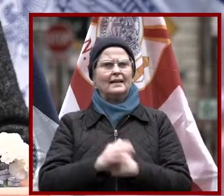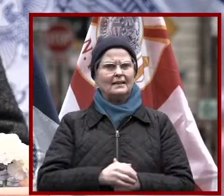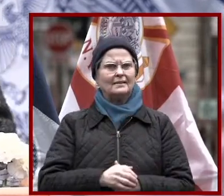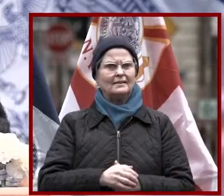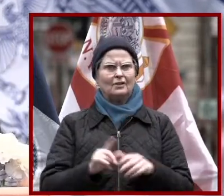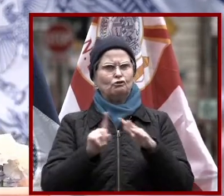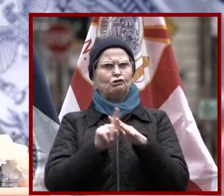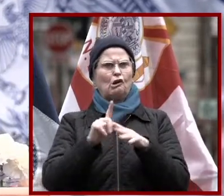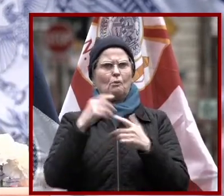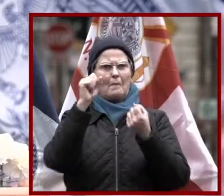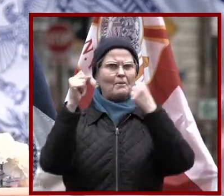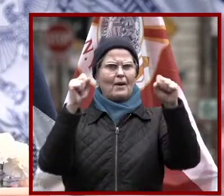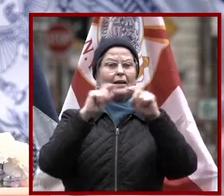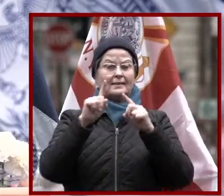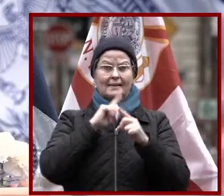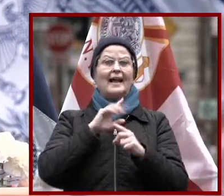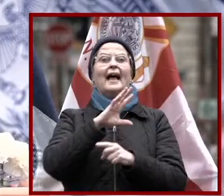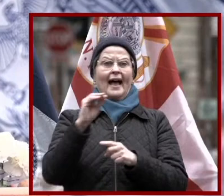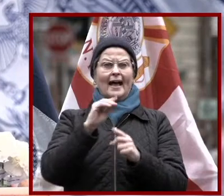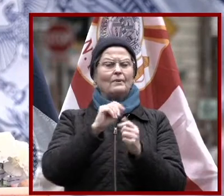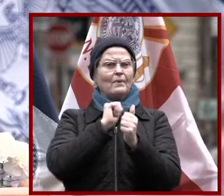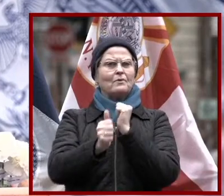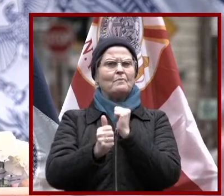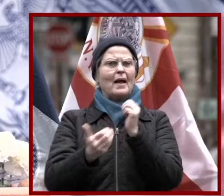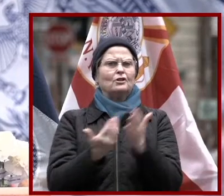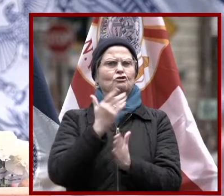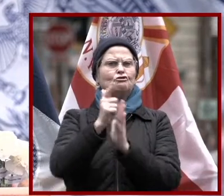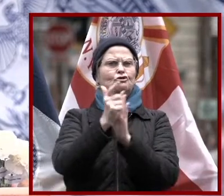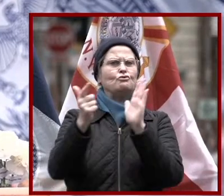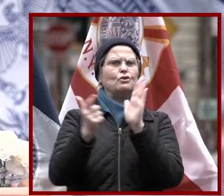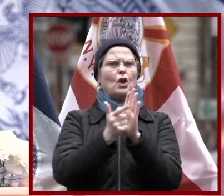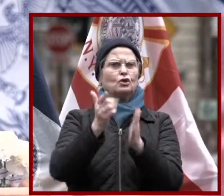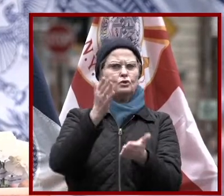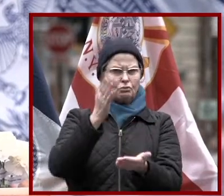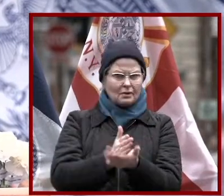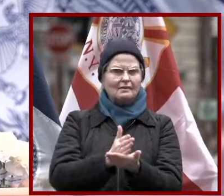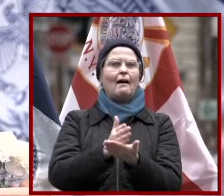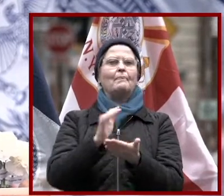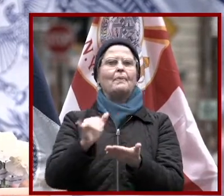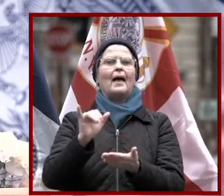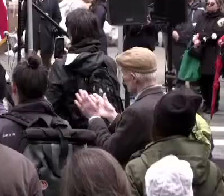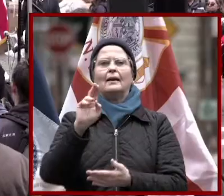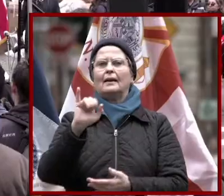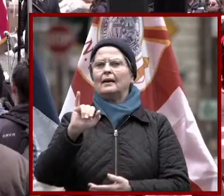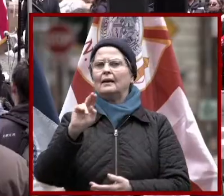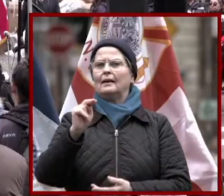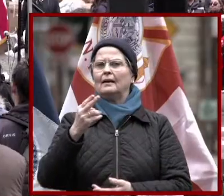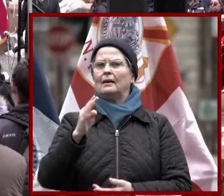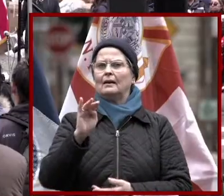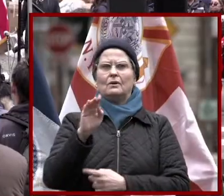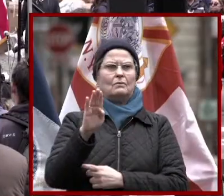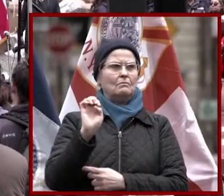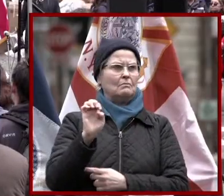we have to change the law to stop this inhumane practice.